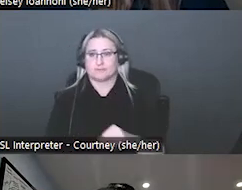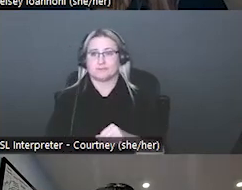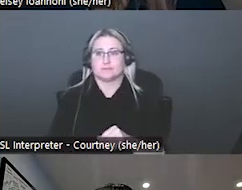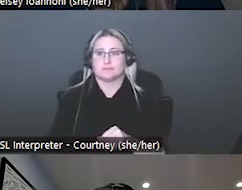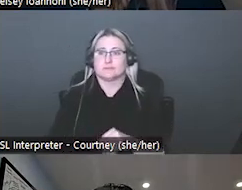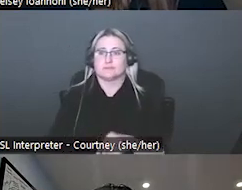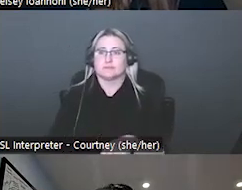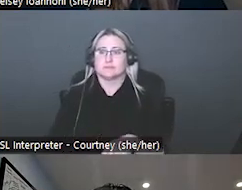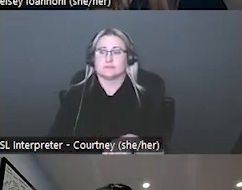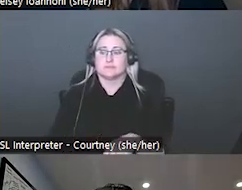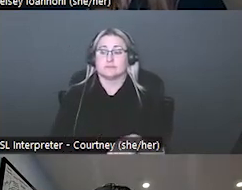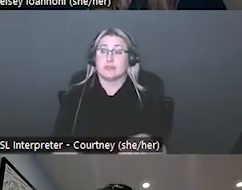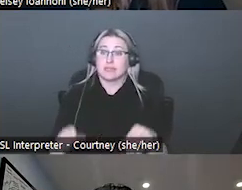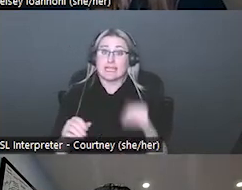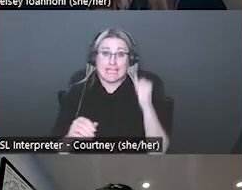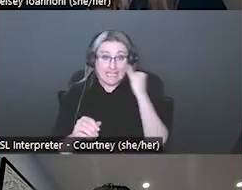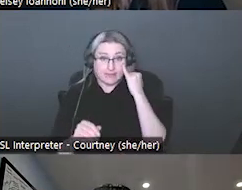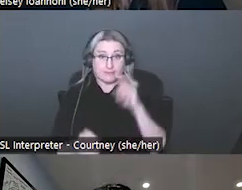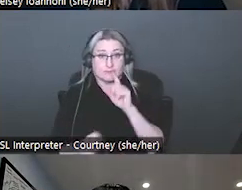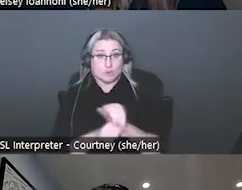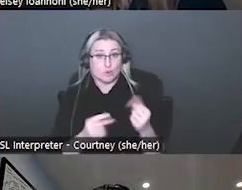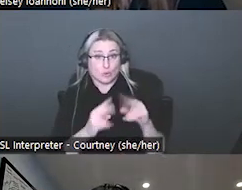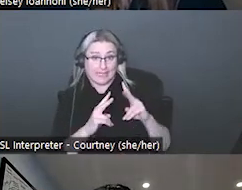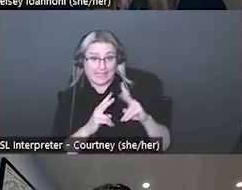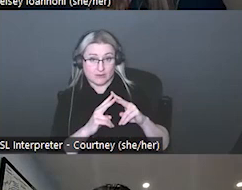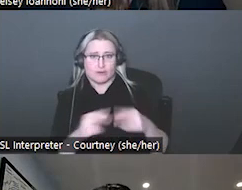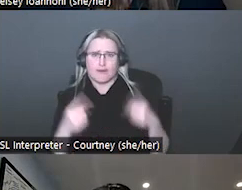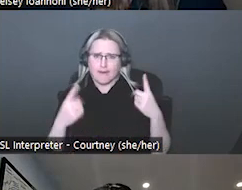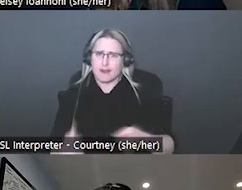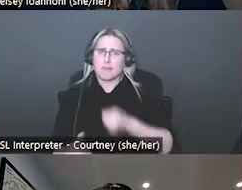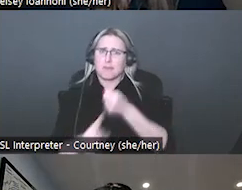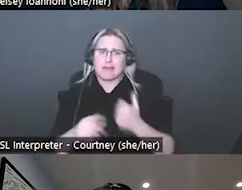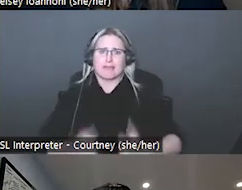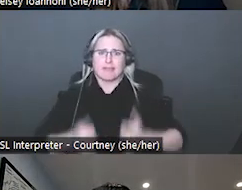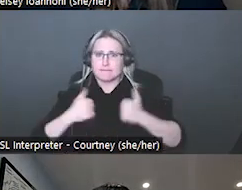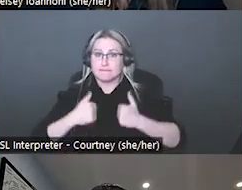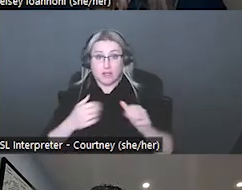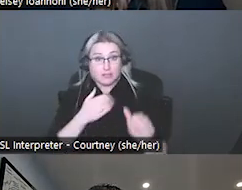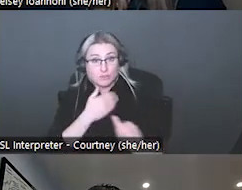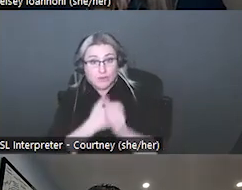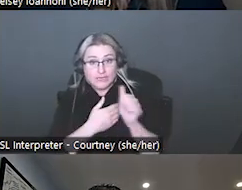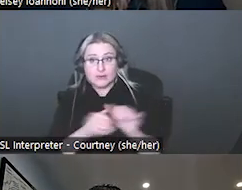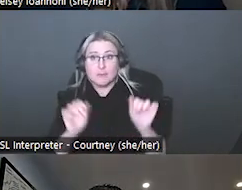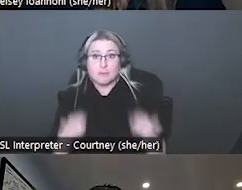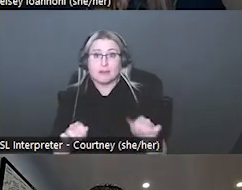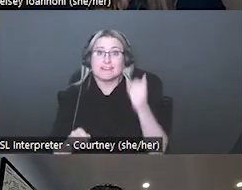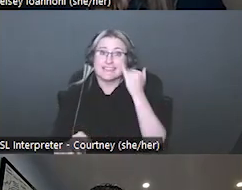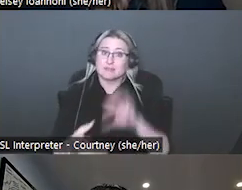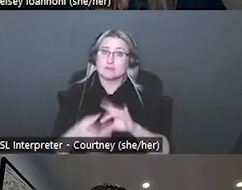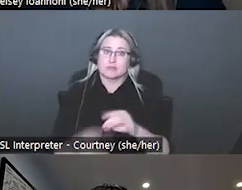can ultimately have devastating or life-threatening consequences. Certainly can be life-threatening in situations of gender-based